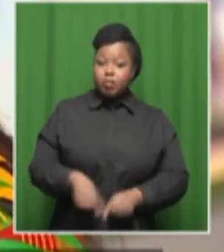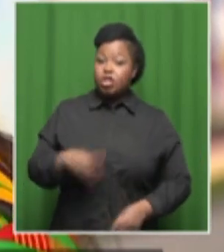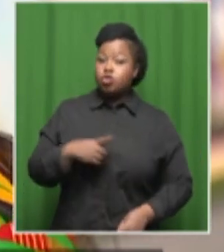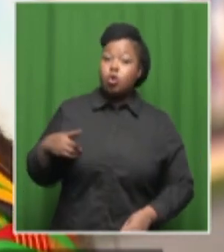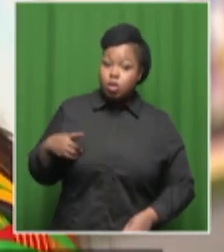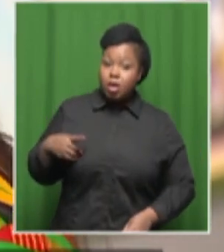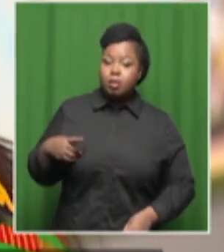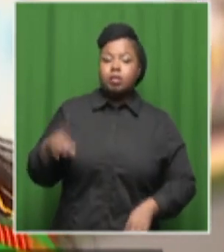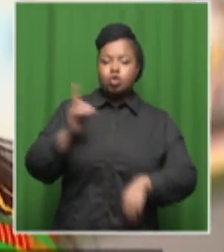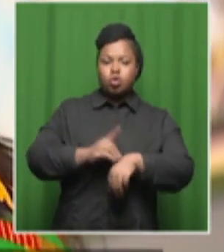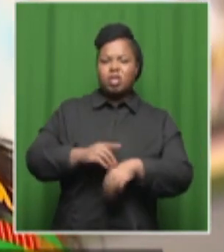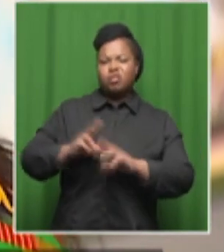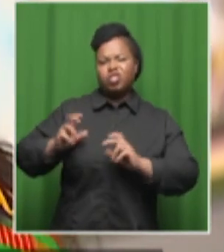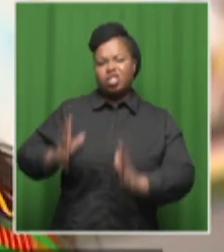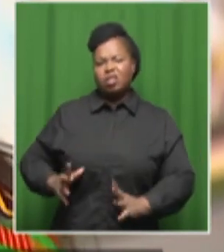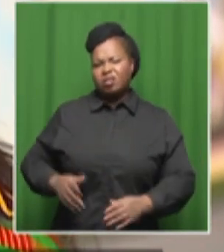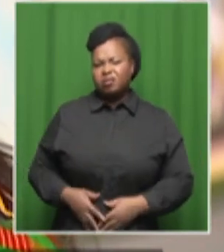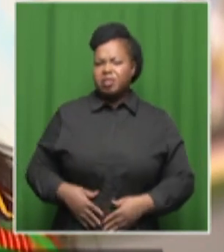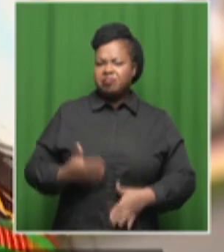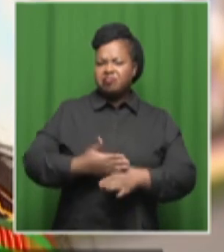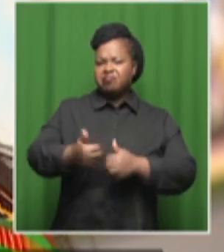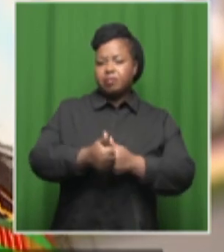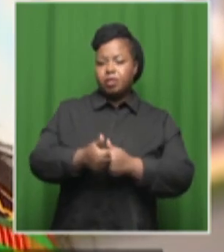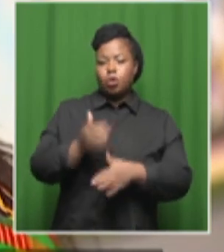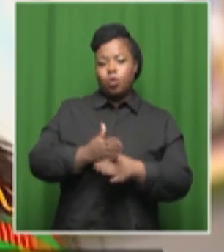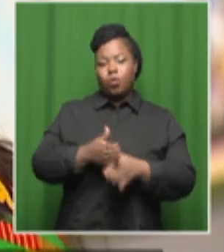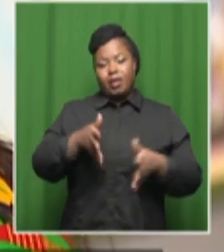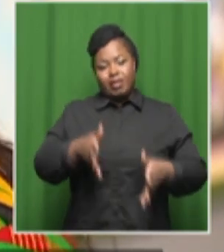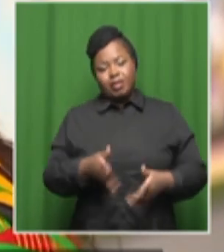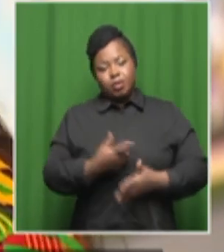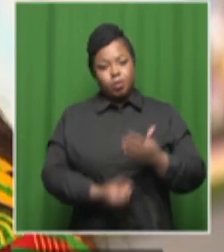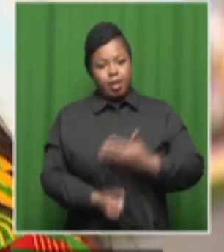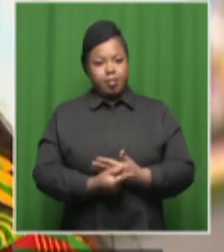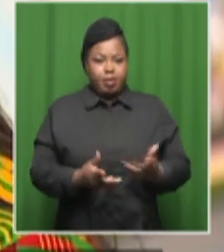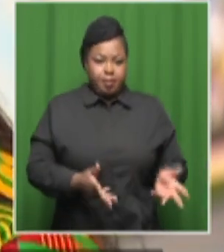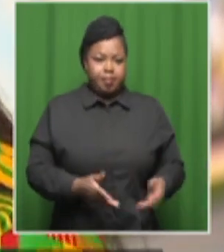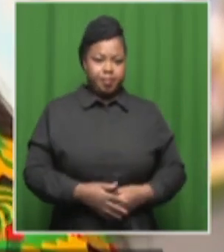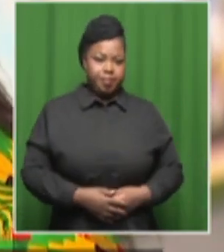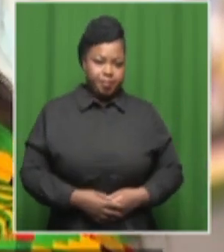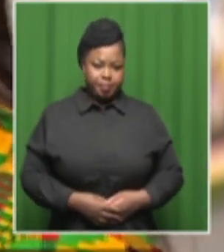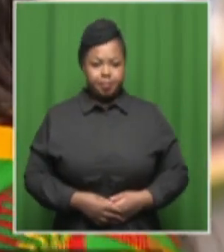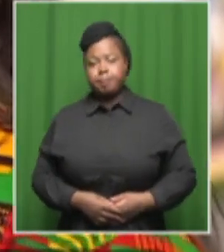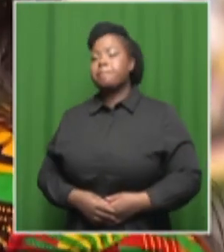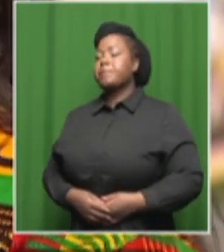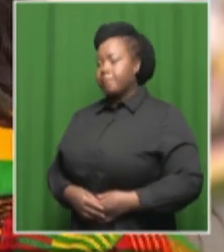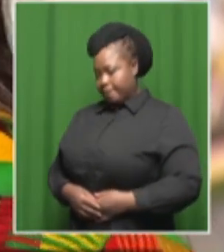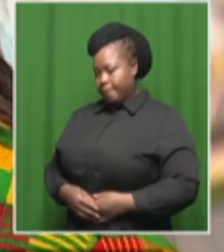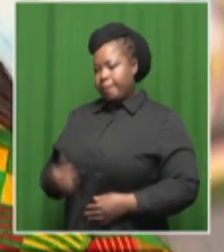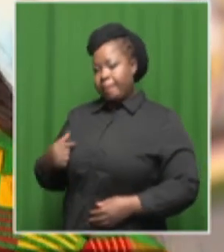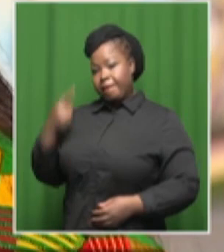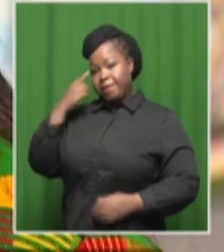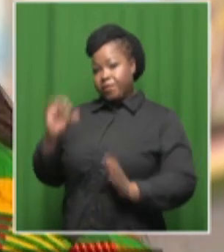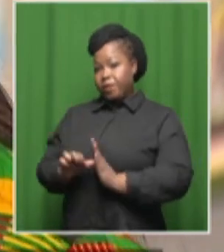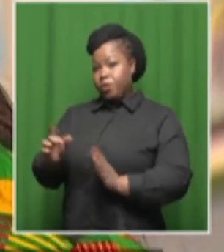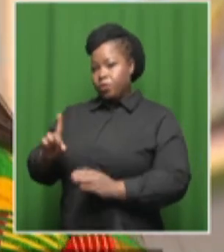got researchers as well. Talk to us about some of the collaborations, at the work in essence that's going to be occurring here. All right. I think what's